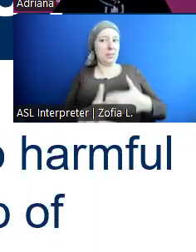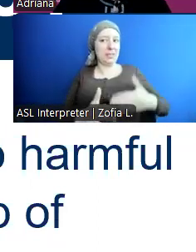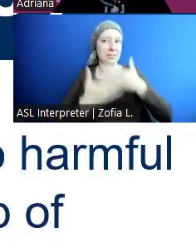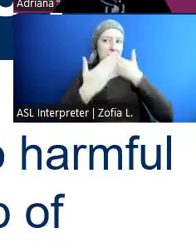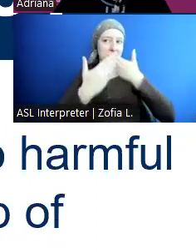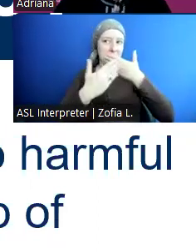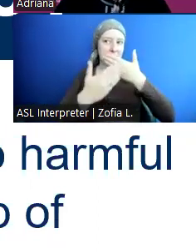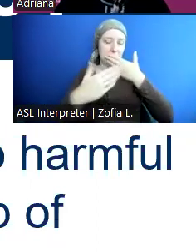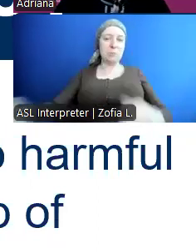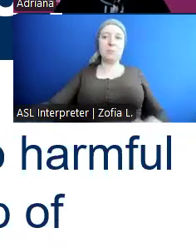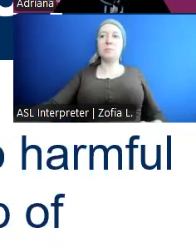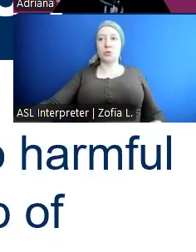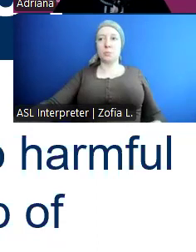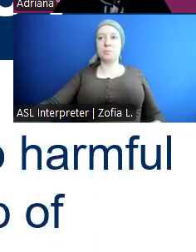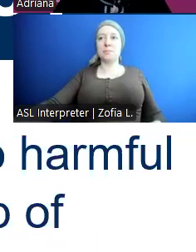you. You're right.